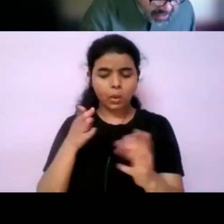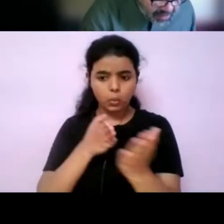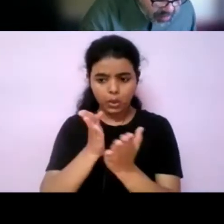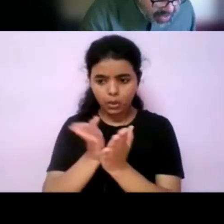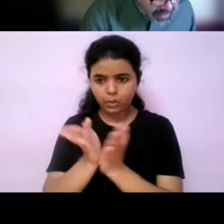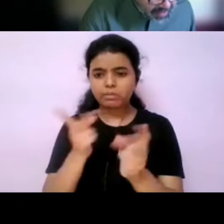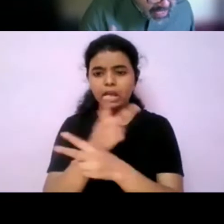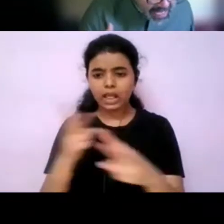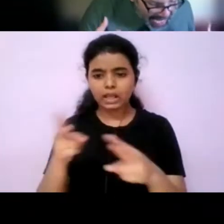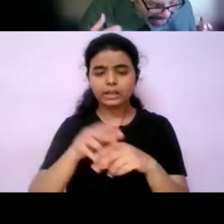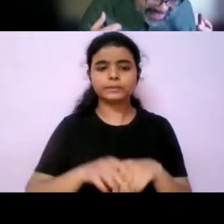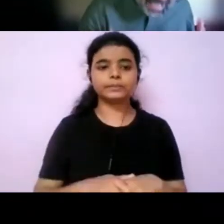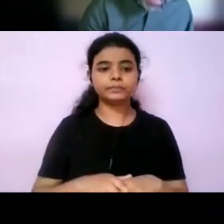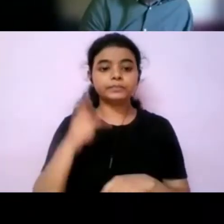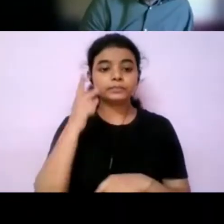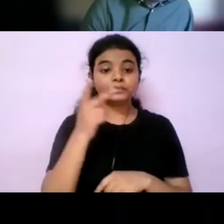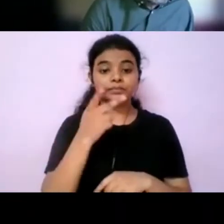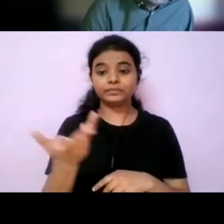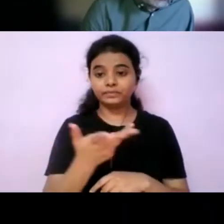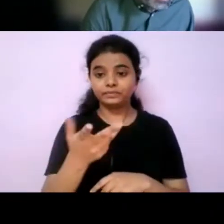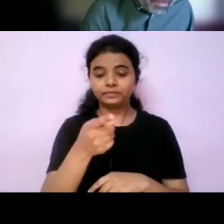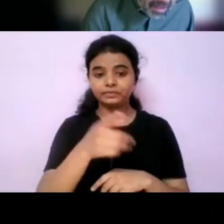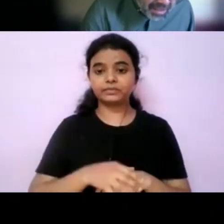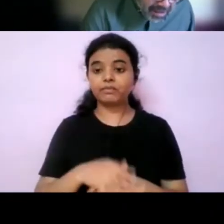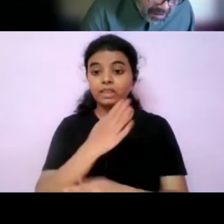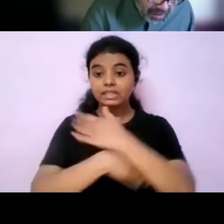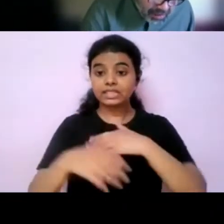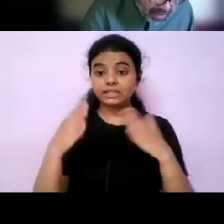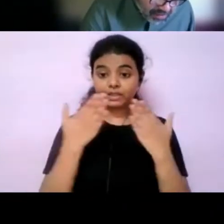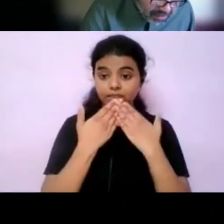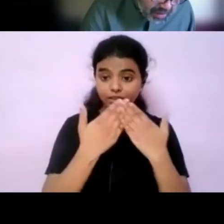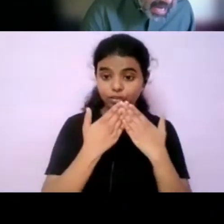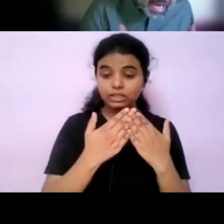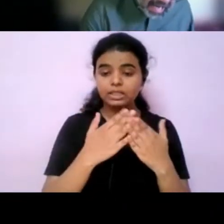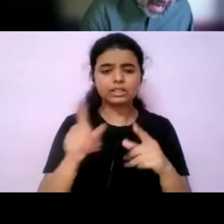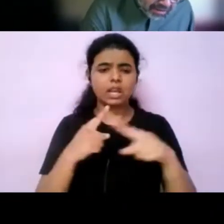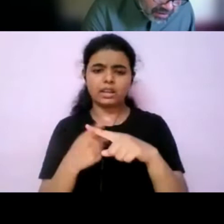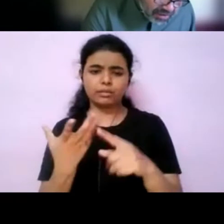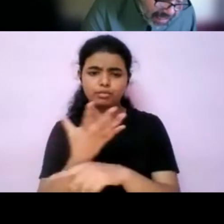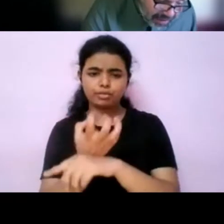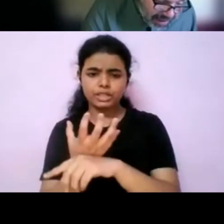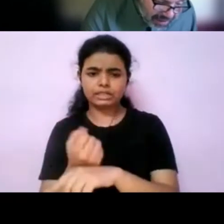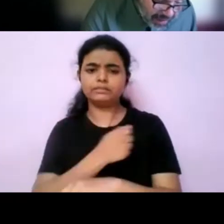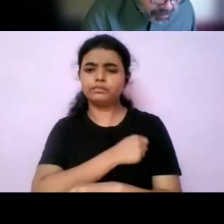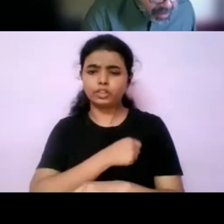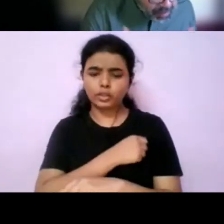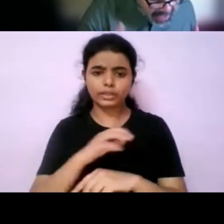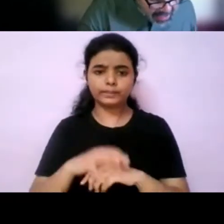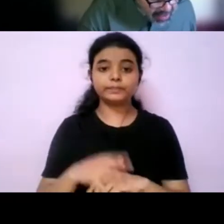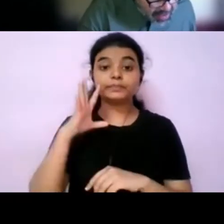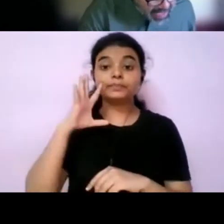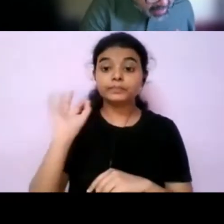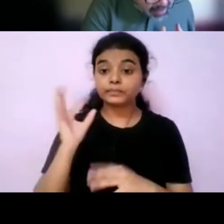intersect simultaneously. And it's this that disability studies, that critical realism, allows us to access. We